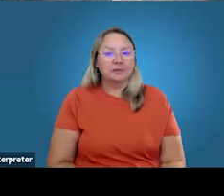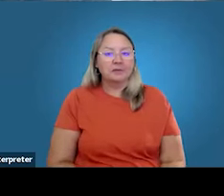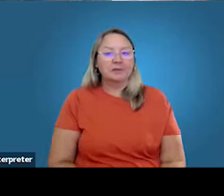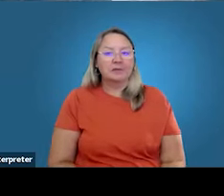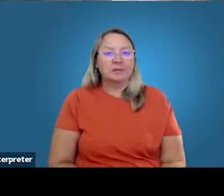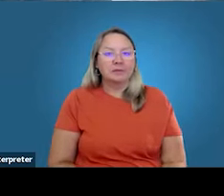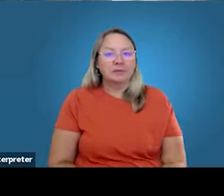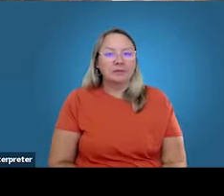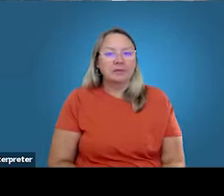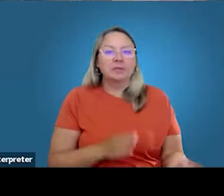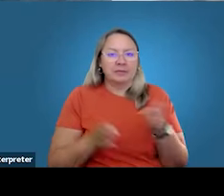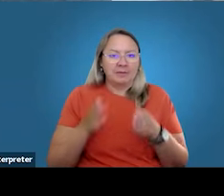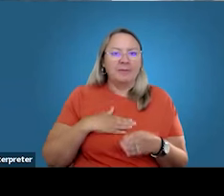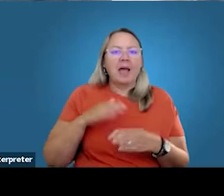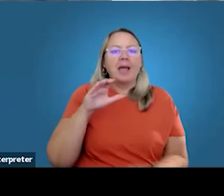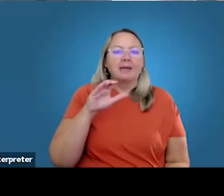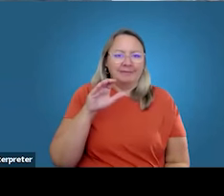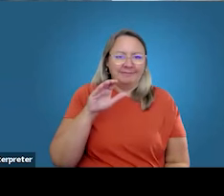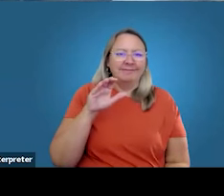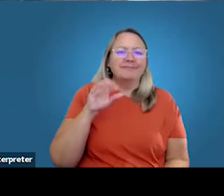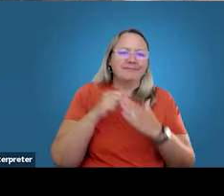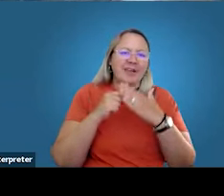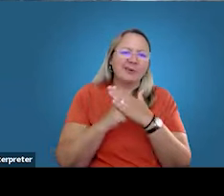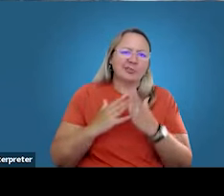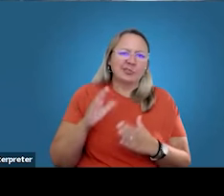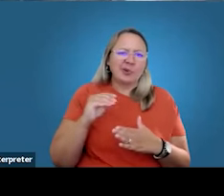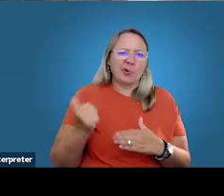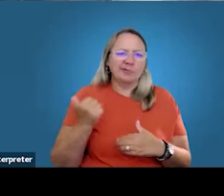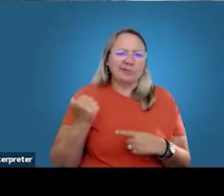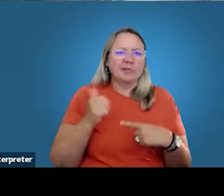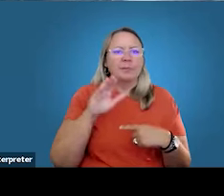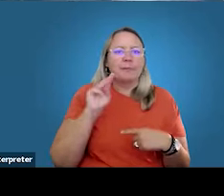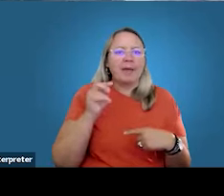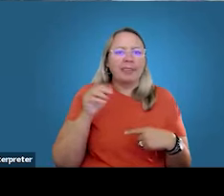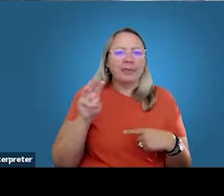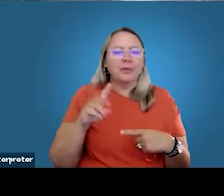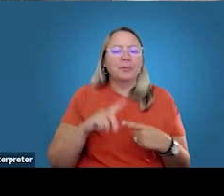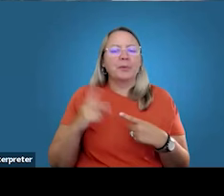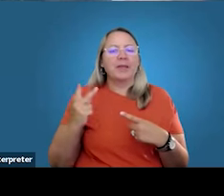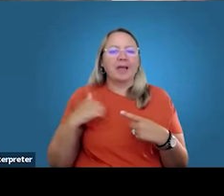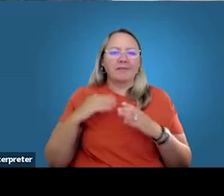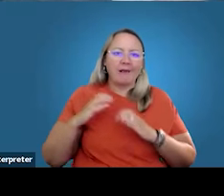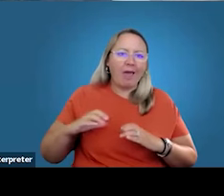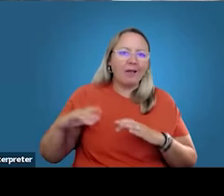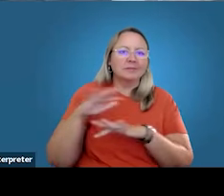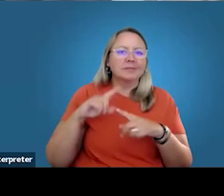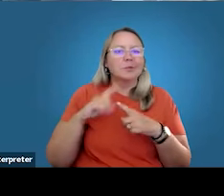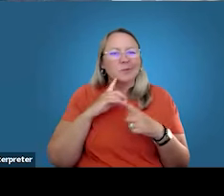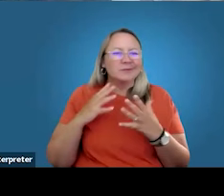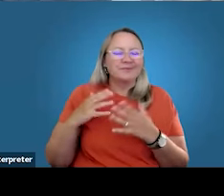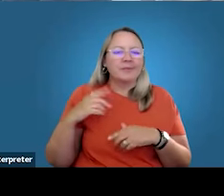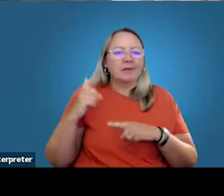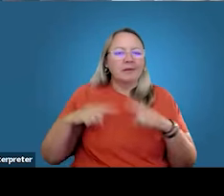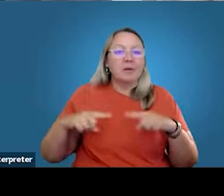Matthew's not with me today, my co-founder, we have backgrounds that span agency and media owner and clients. And as I said, we spend most of our